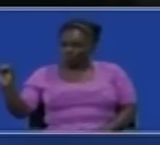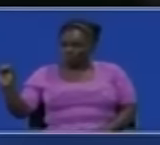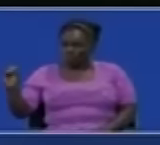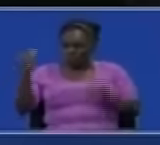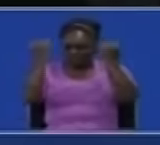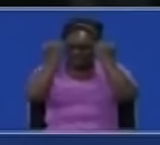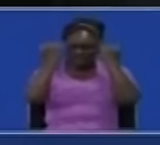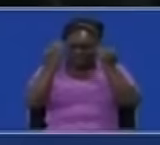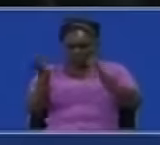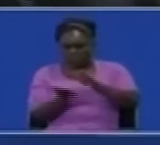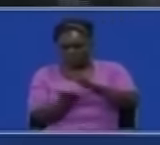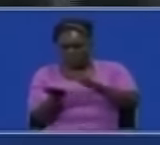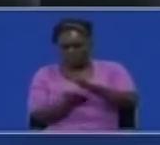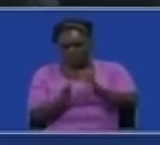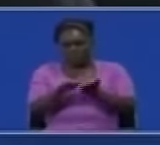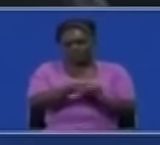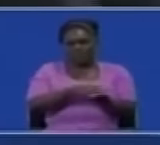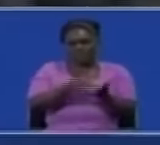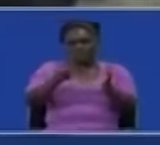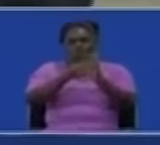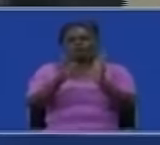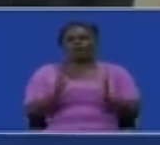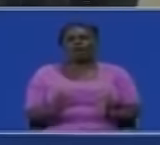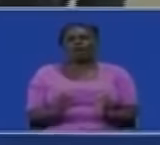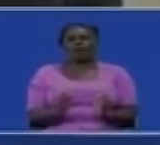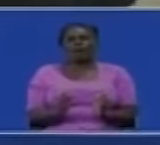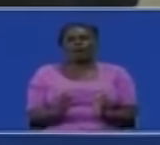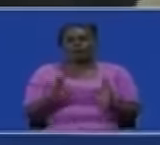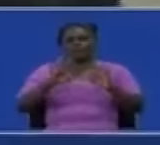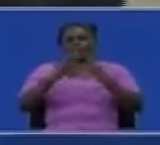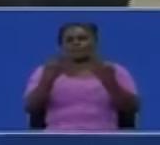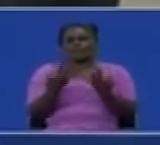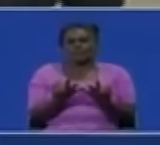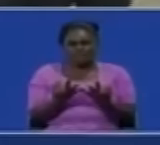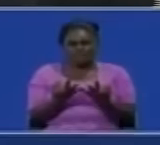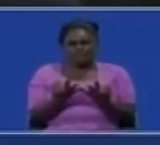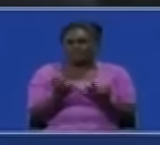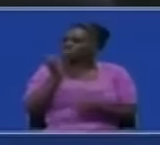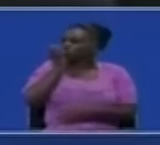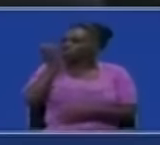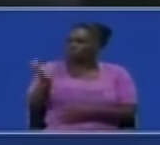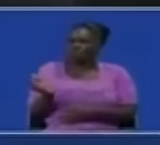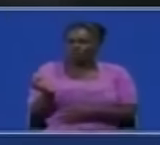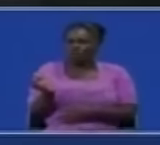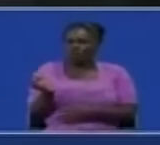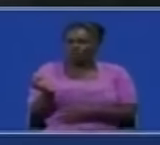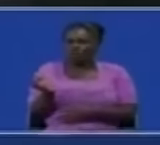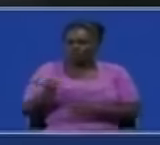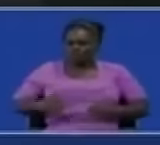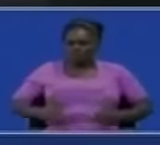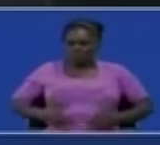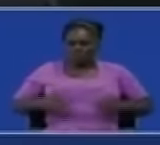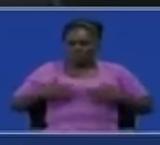a case filed by the Eldoret-based lawyer Simon Lilan, the families defying the orders and flew the body of the veteran